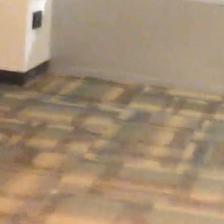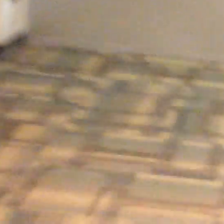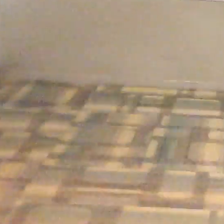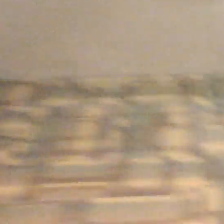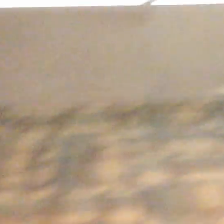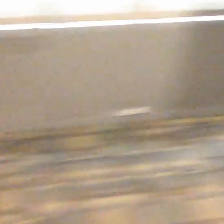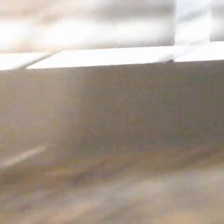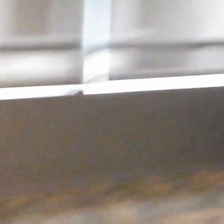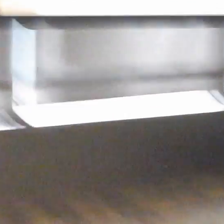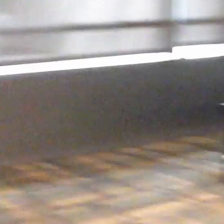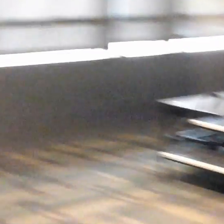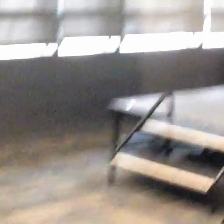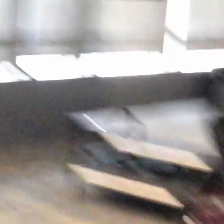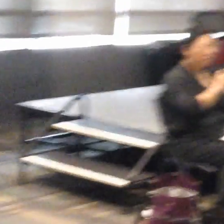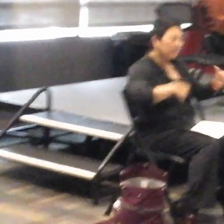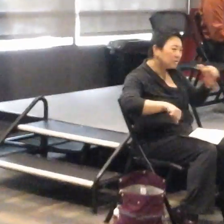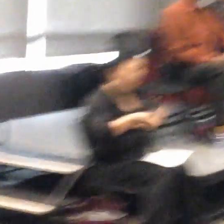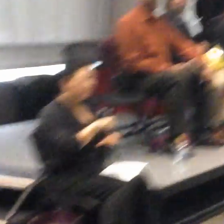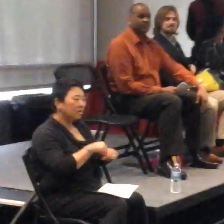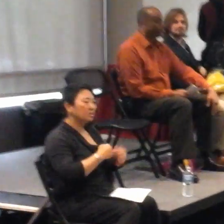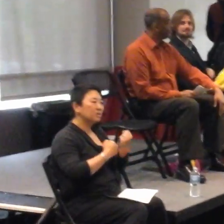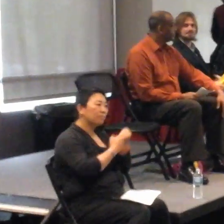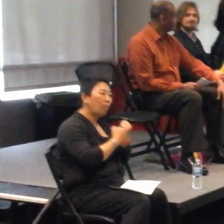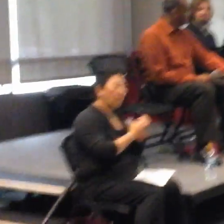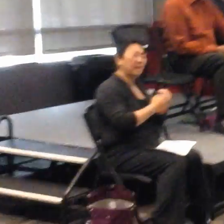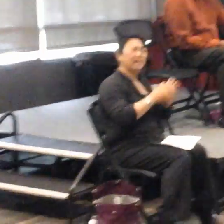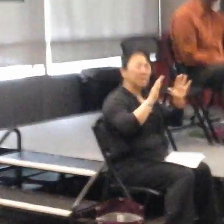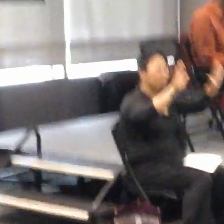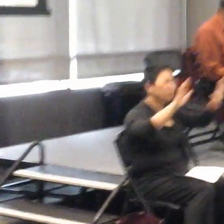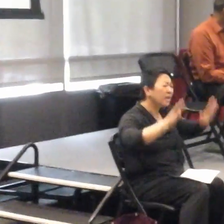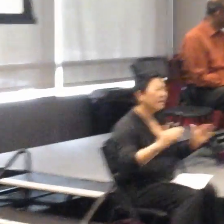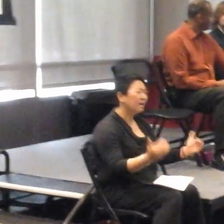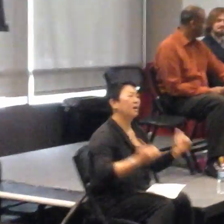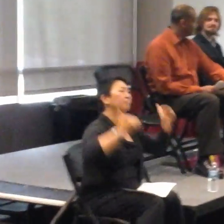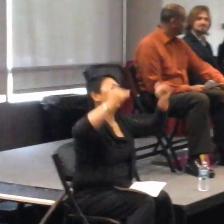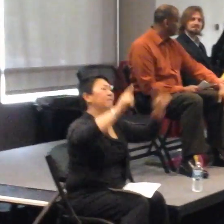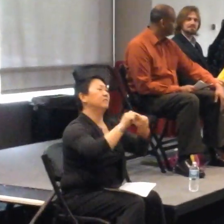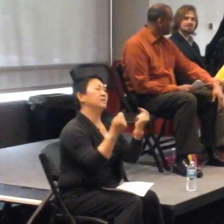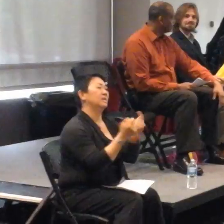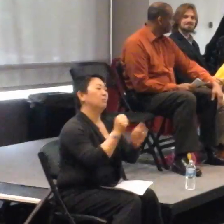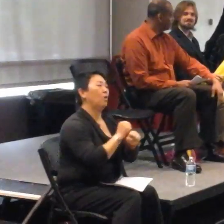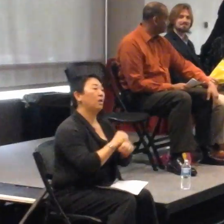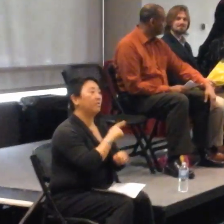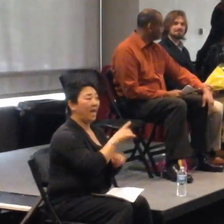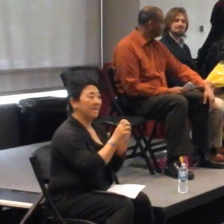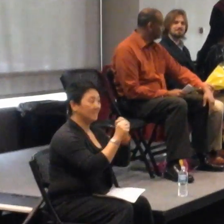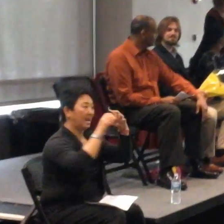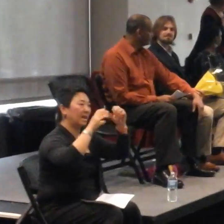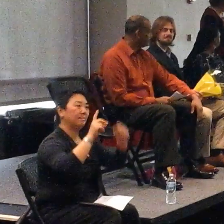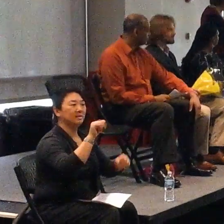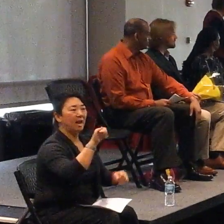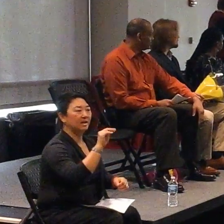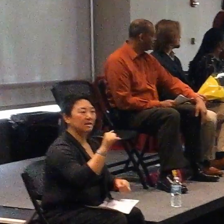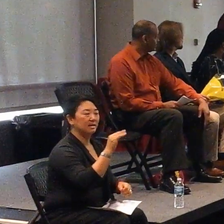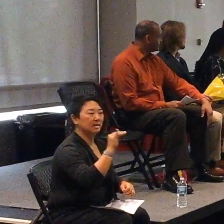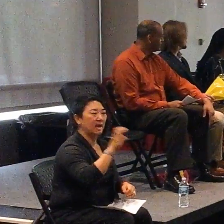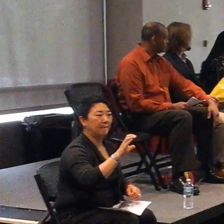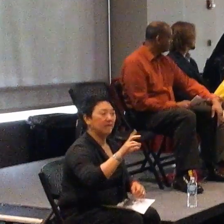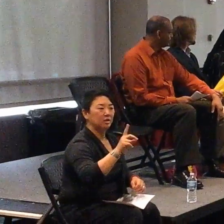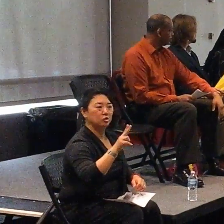Support of one another and outstanding teamwork. The dynamic duo enjoy perfecting